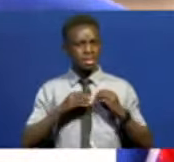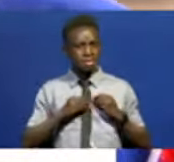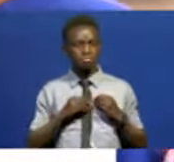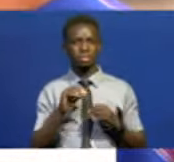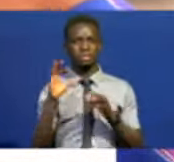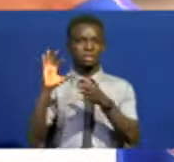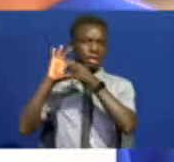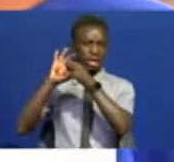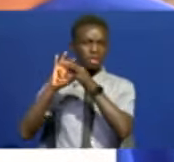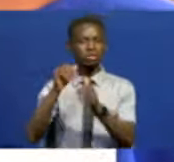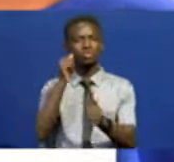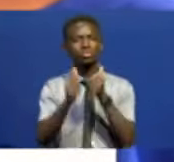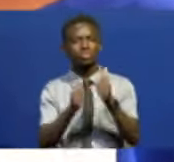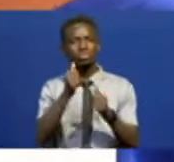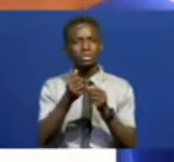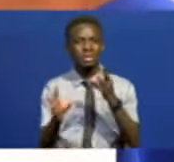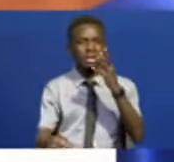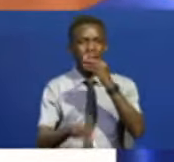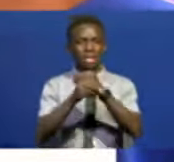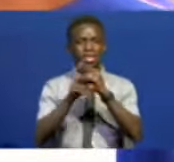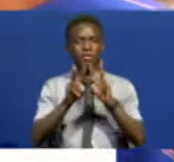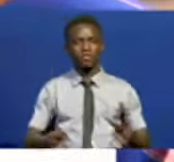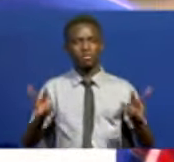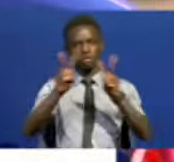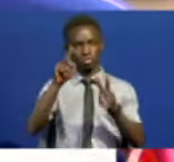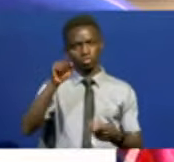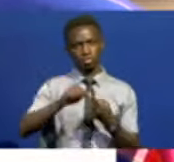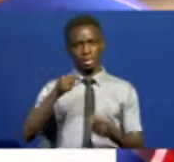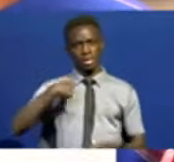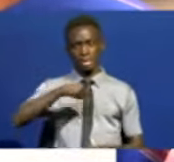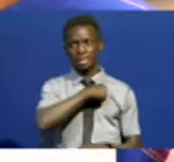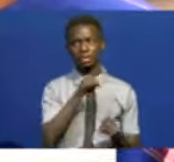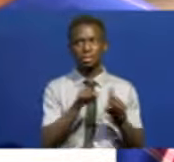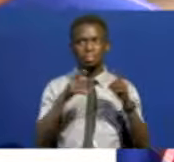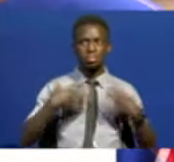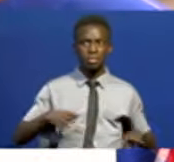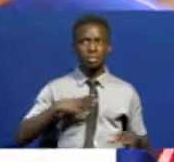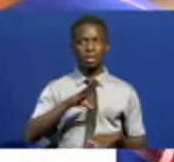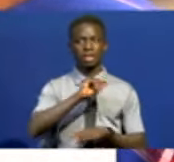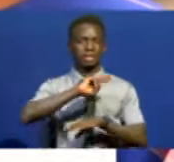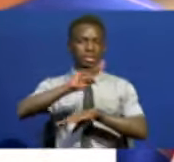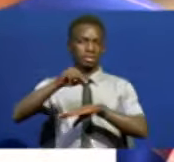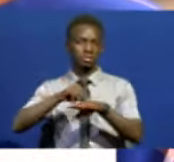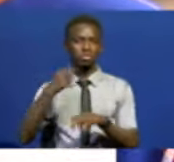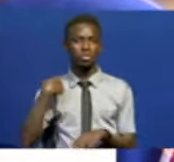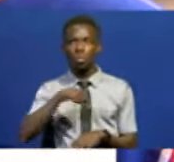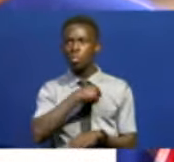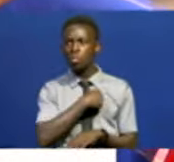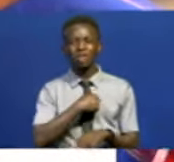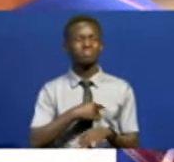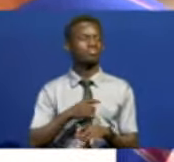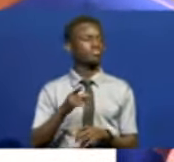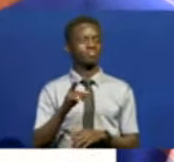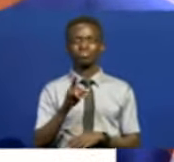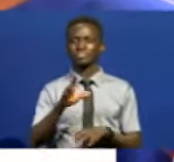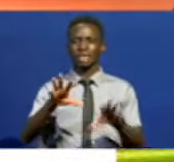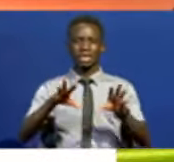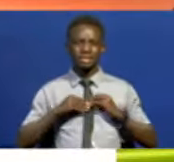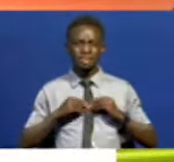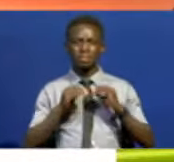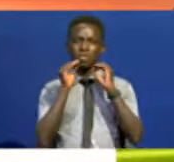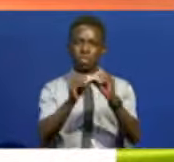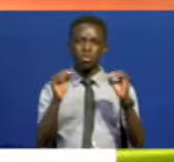to us as a people and as a nation. And we prohibit everything else that is